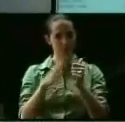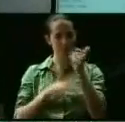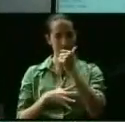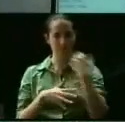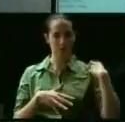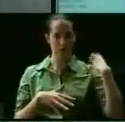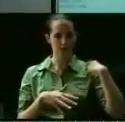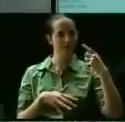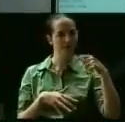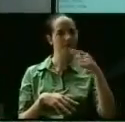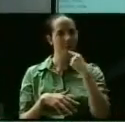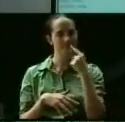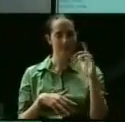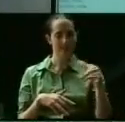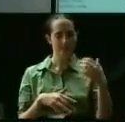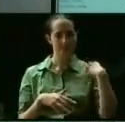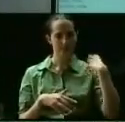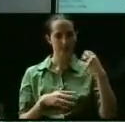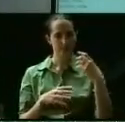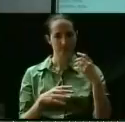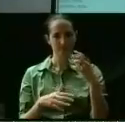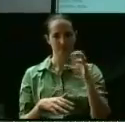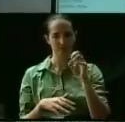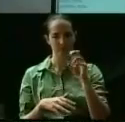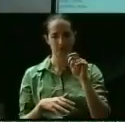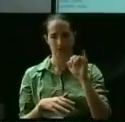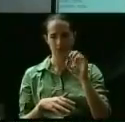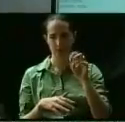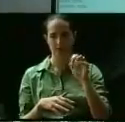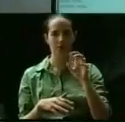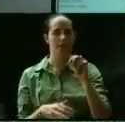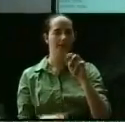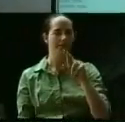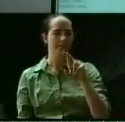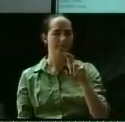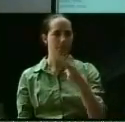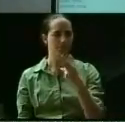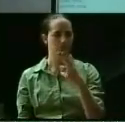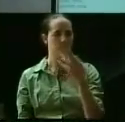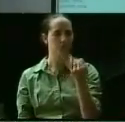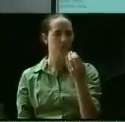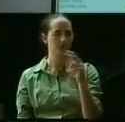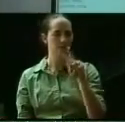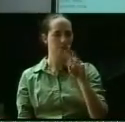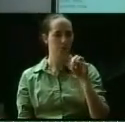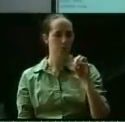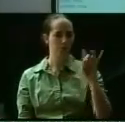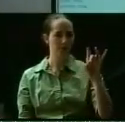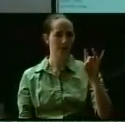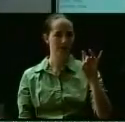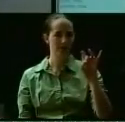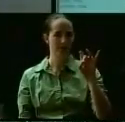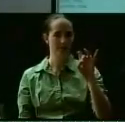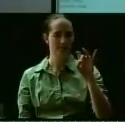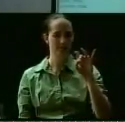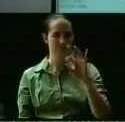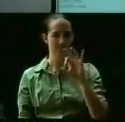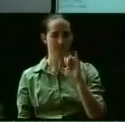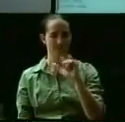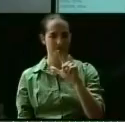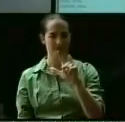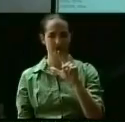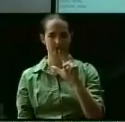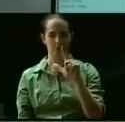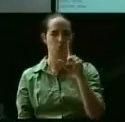mulch was highly contaminated. This particular test is on March 14th of 08. The fecal coliform bacteria limit was